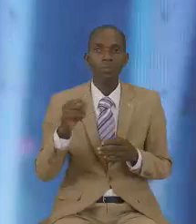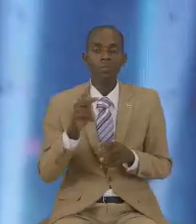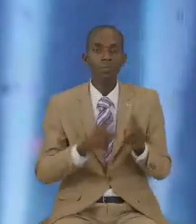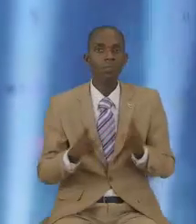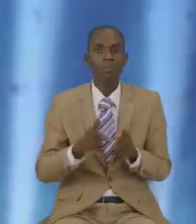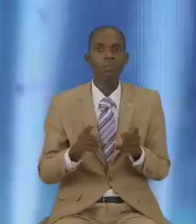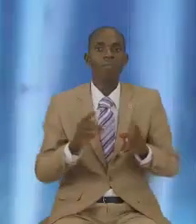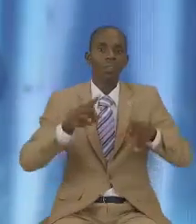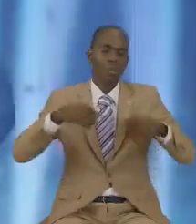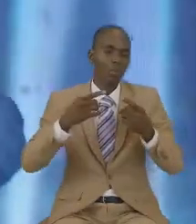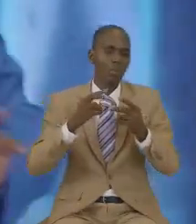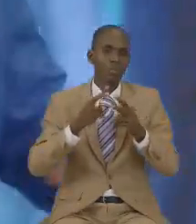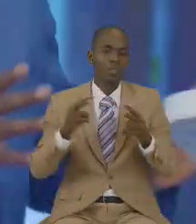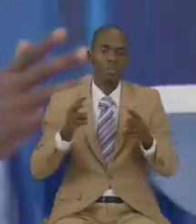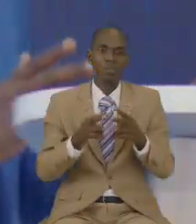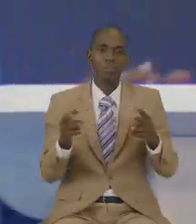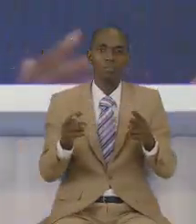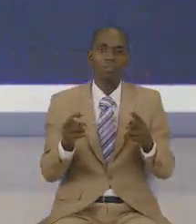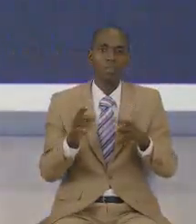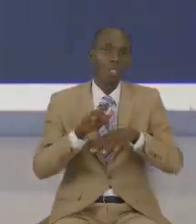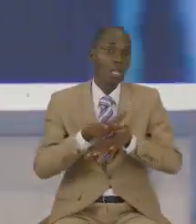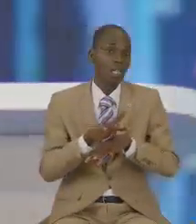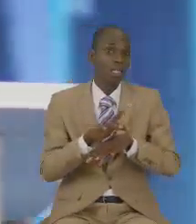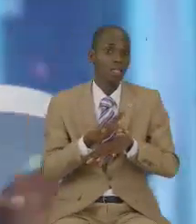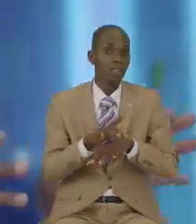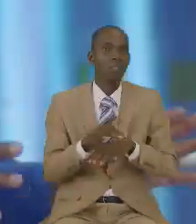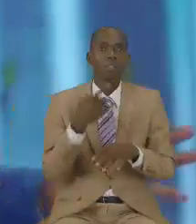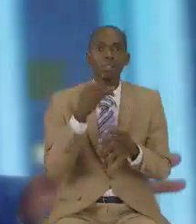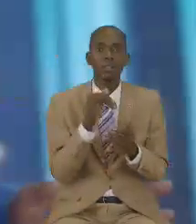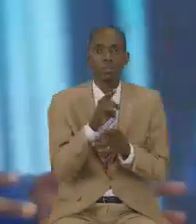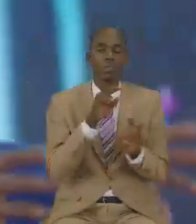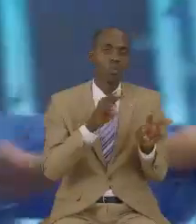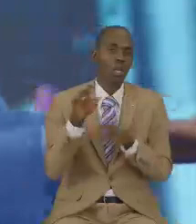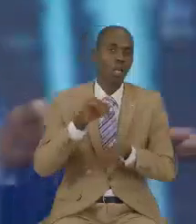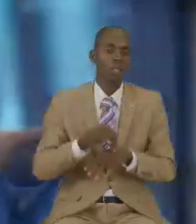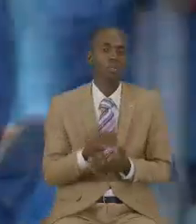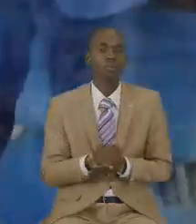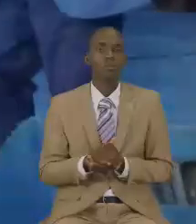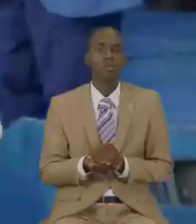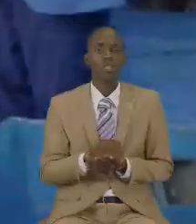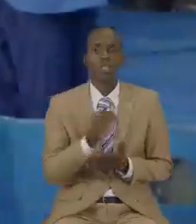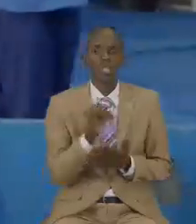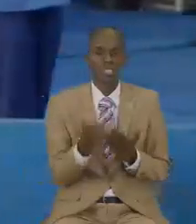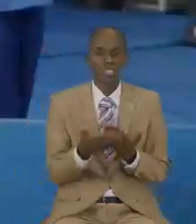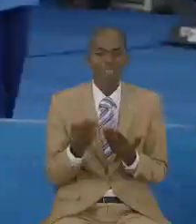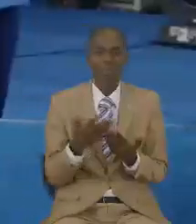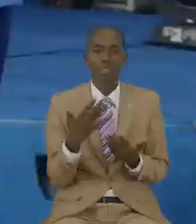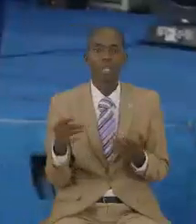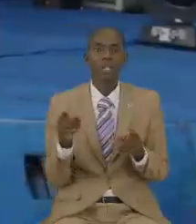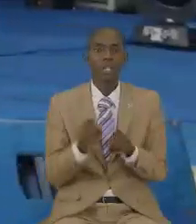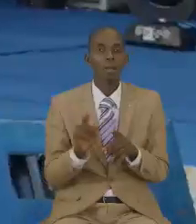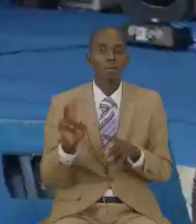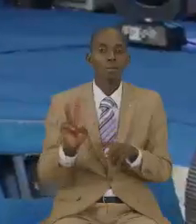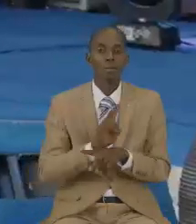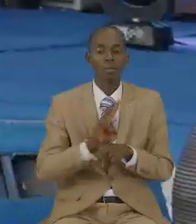Let me explain. You know, you look at a simple thing like vocabulary,